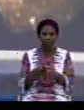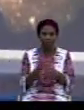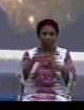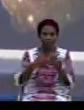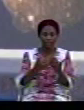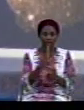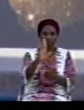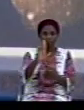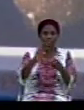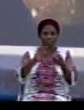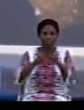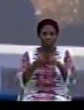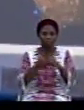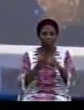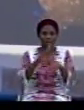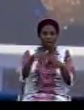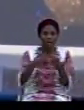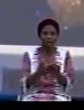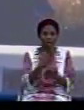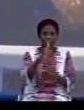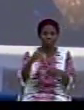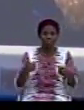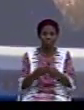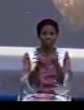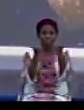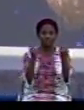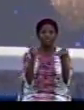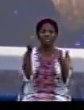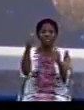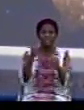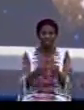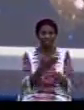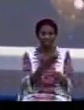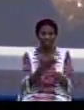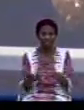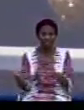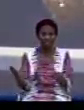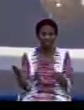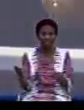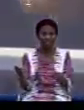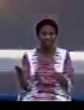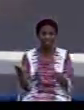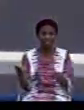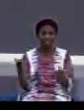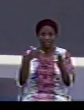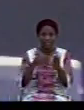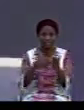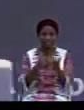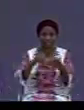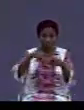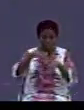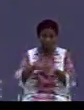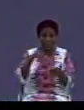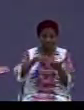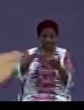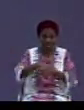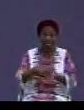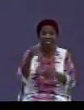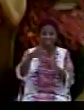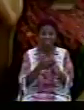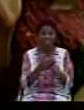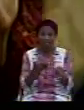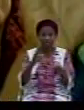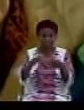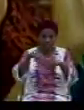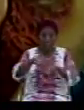problems, all your challenges, everything against your life, tonight, everything will